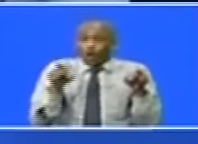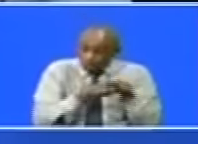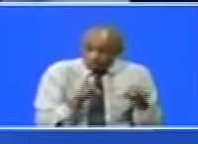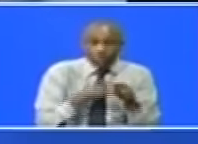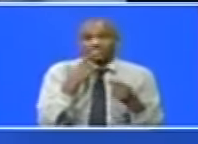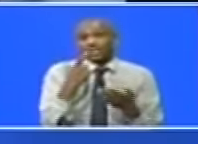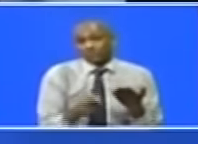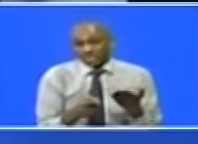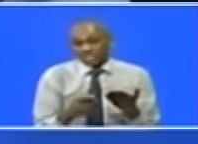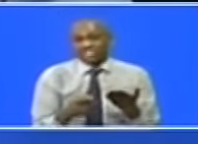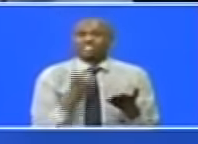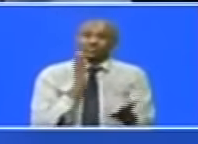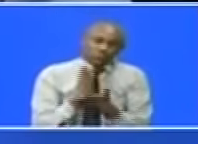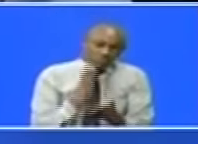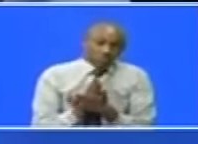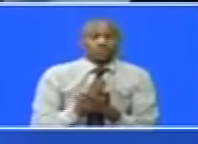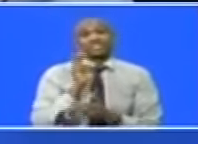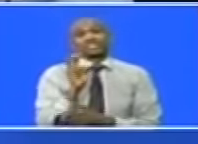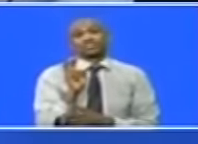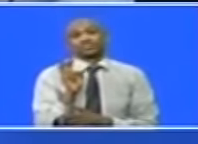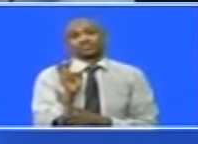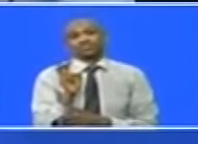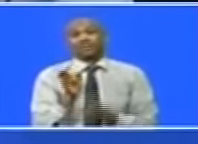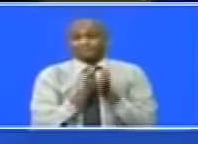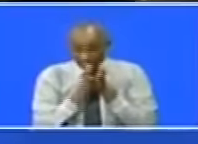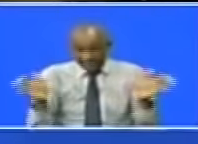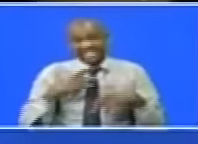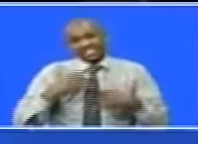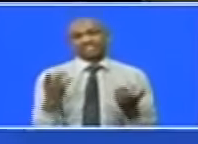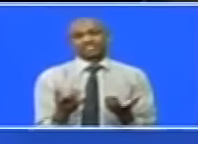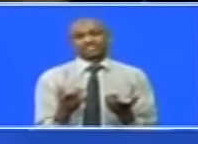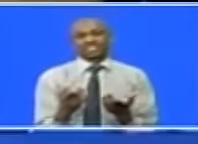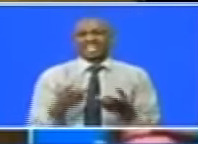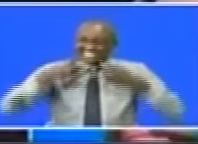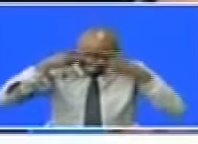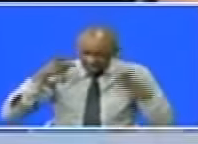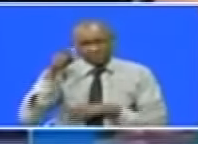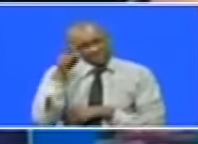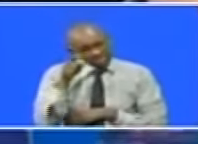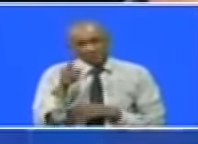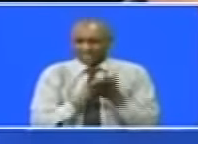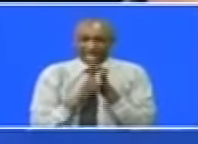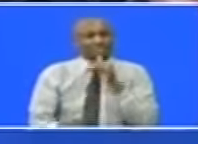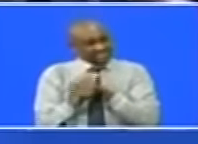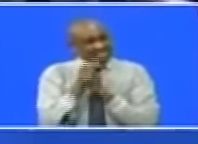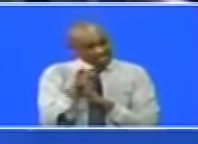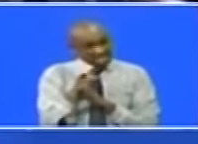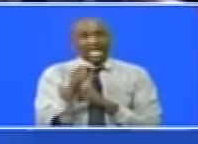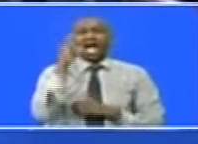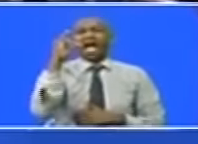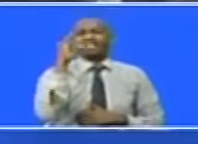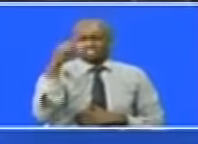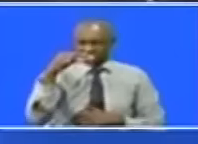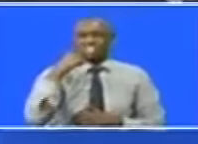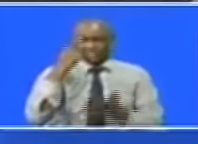also obviously look out for public interest. Although terrorism remains a threat, the Inspector General says